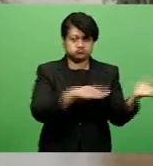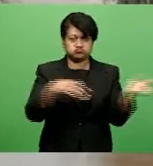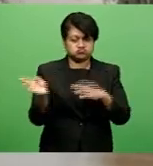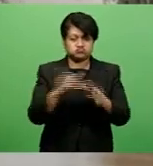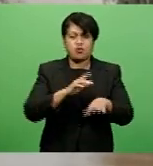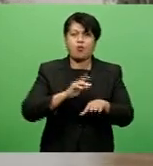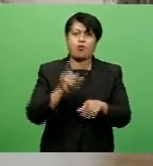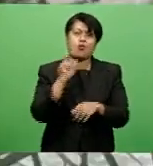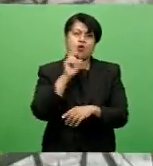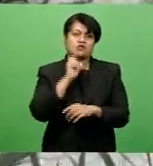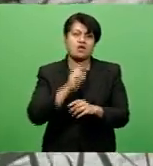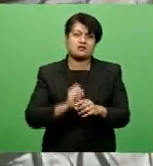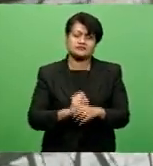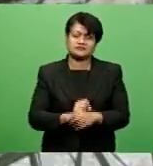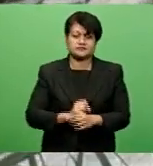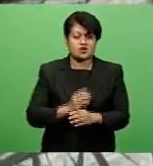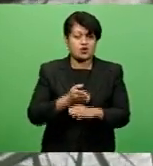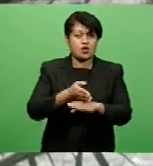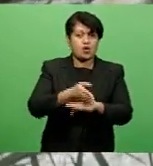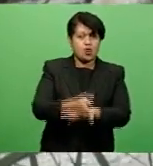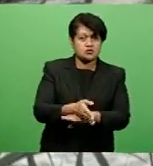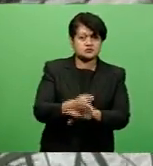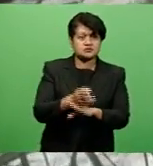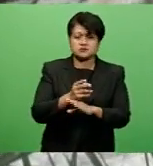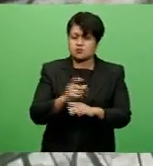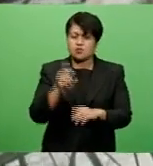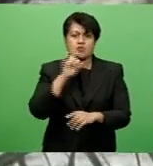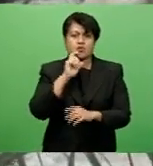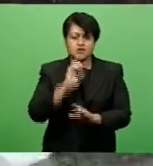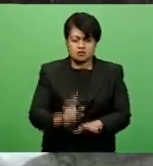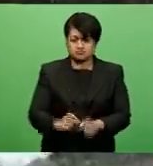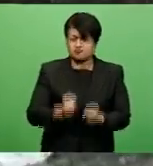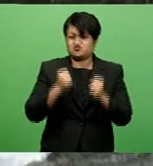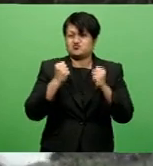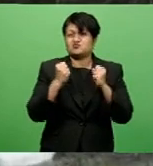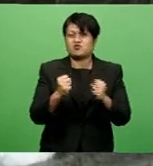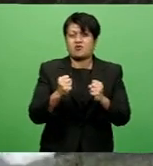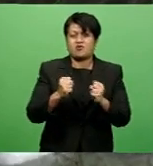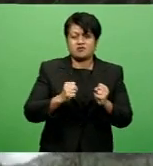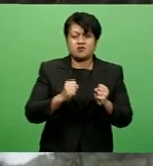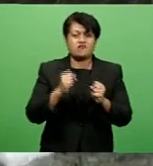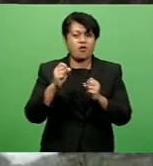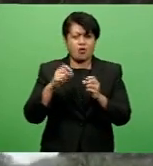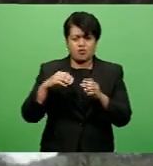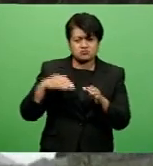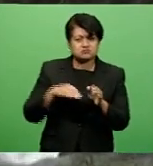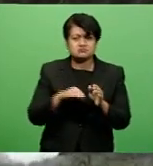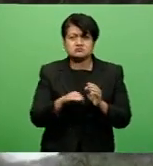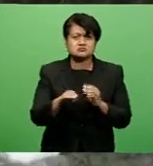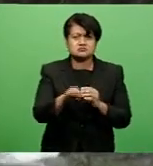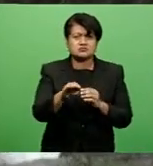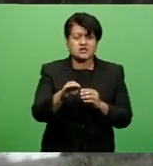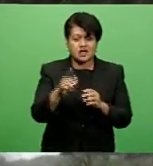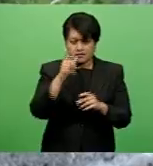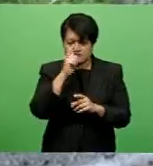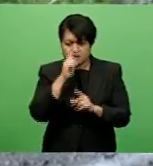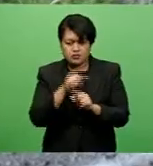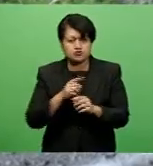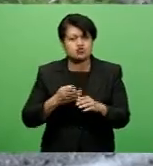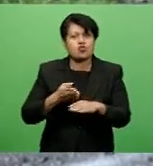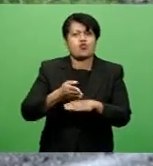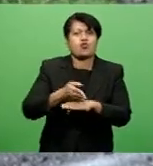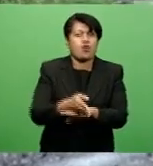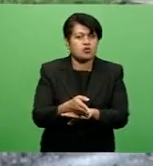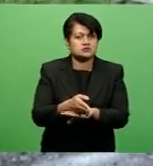the crossing. At Navakuru crossing, the waters were too strong for vehicles and public alike to cross.